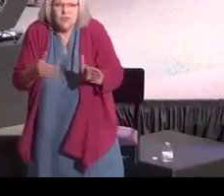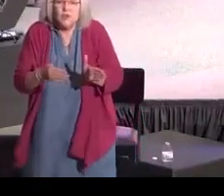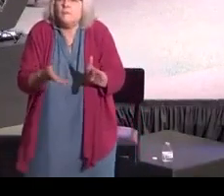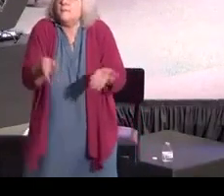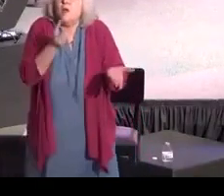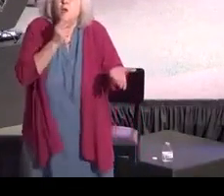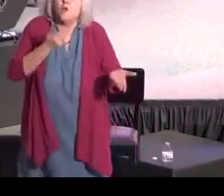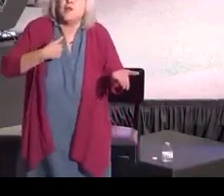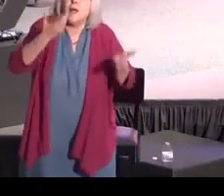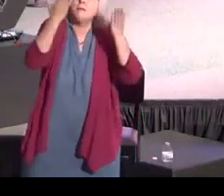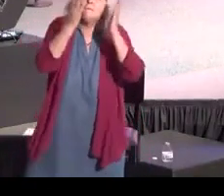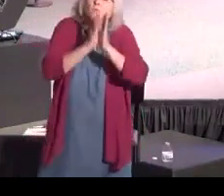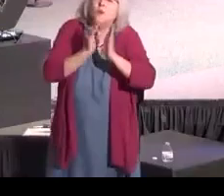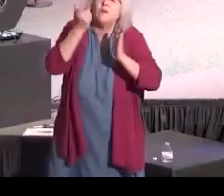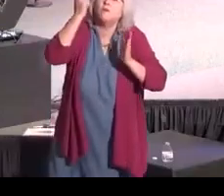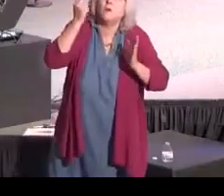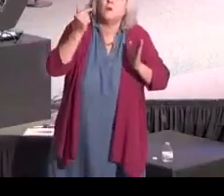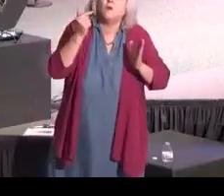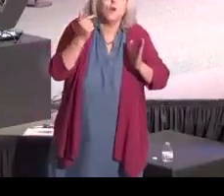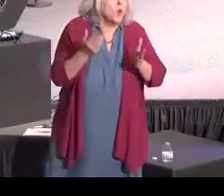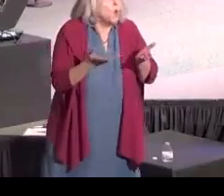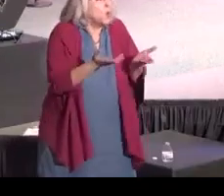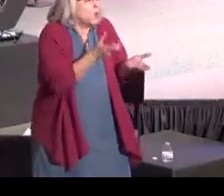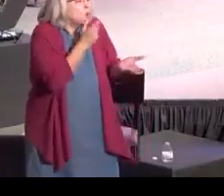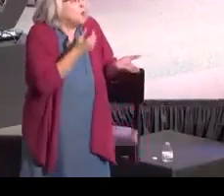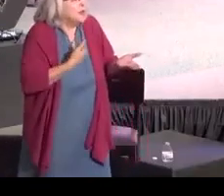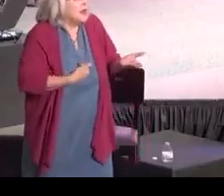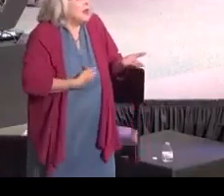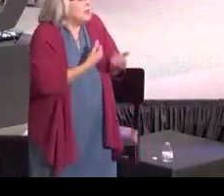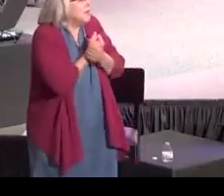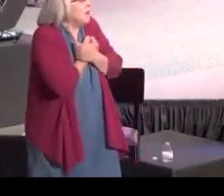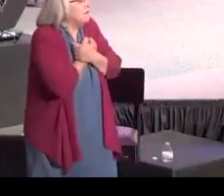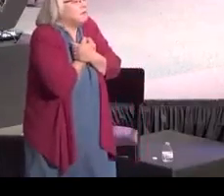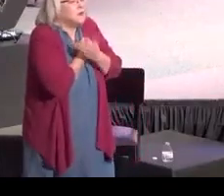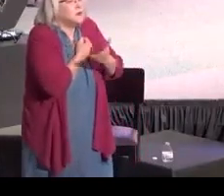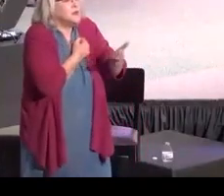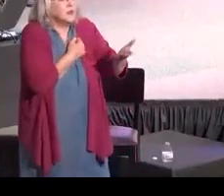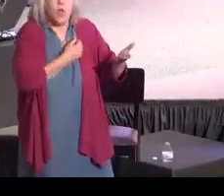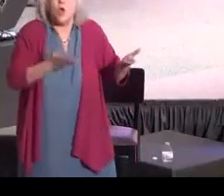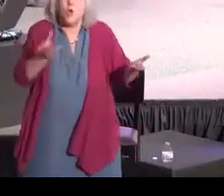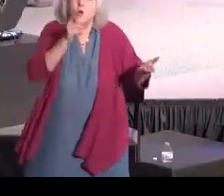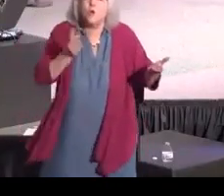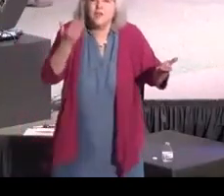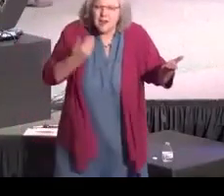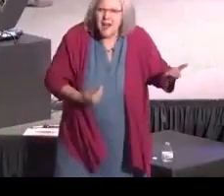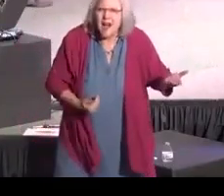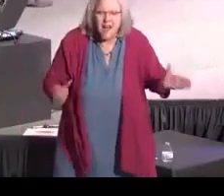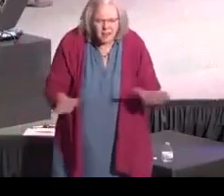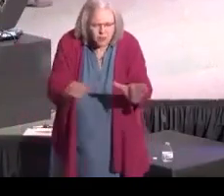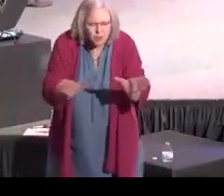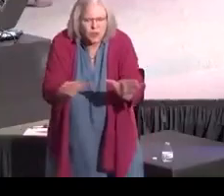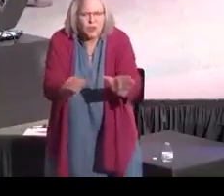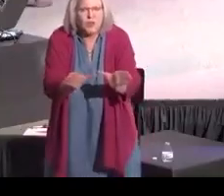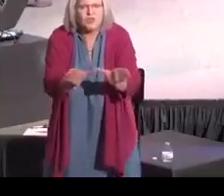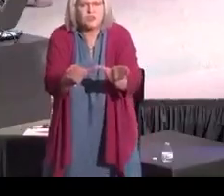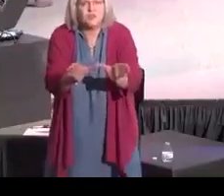for? Who can I love? Who can I